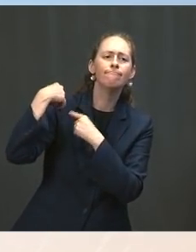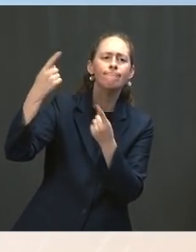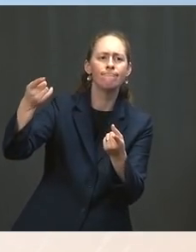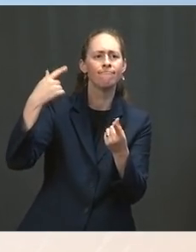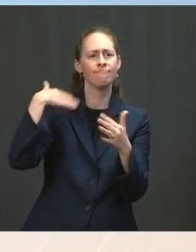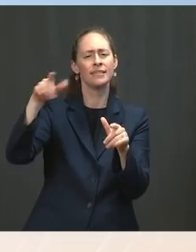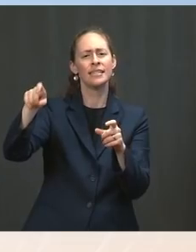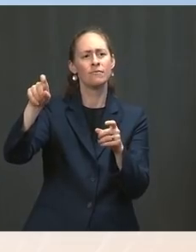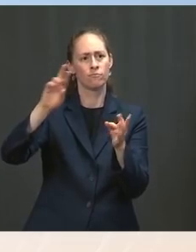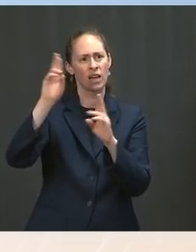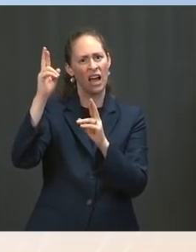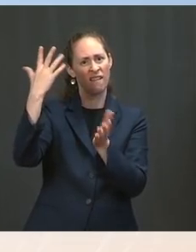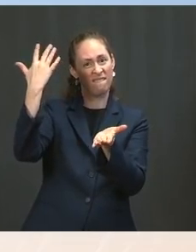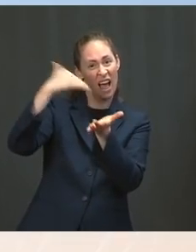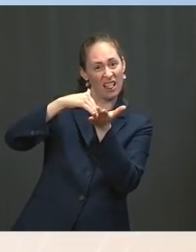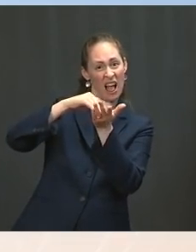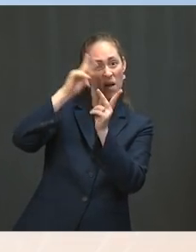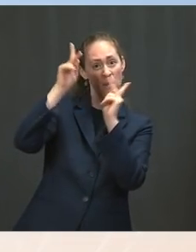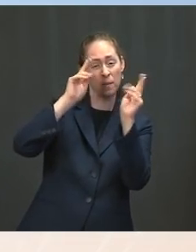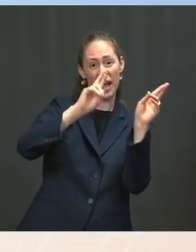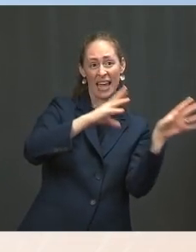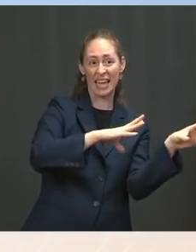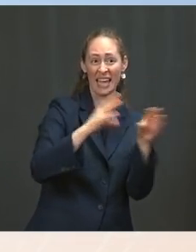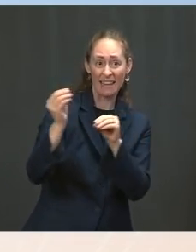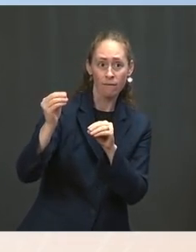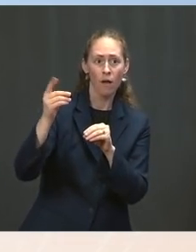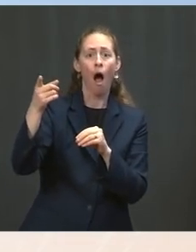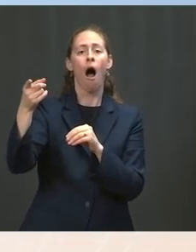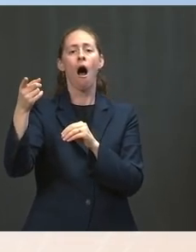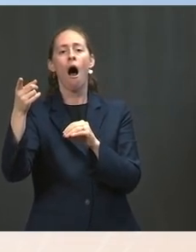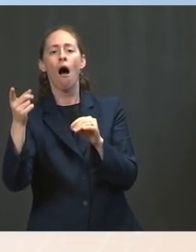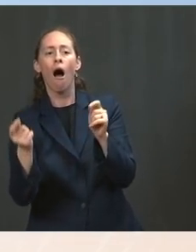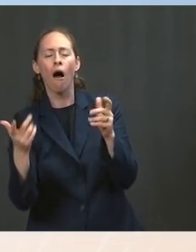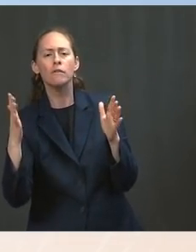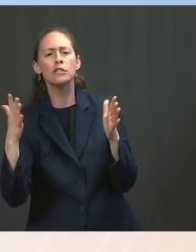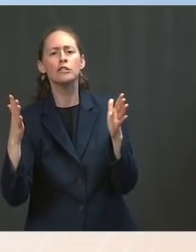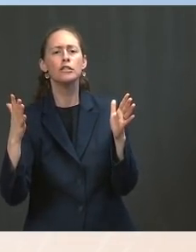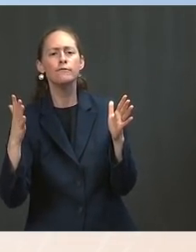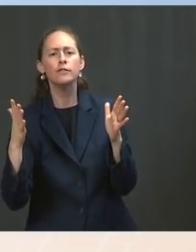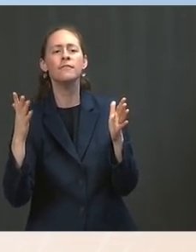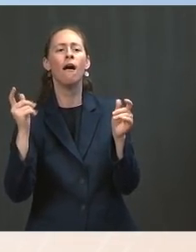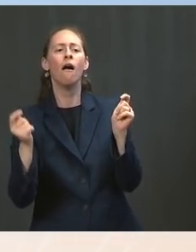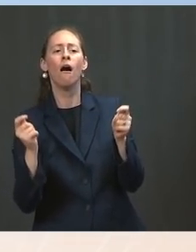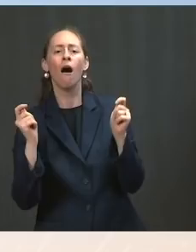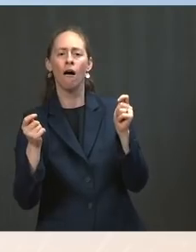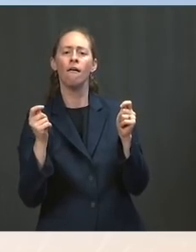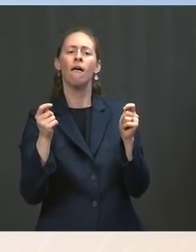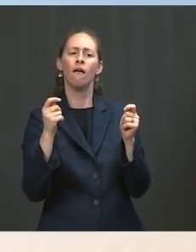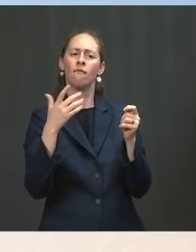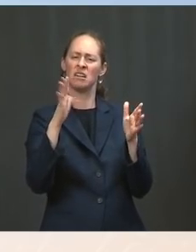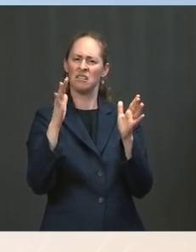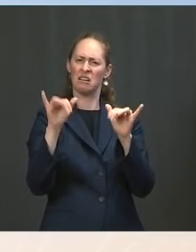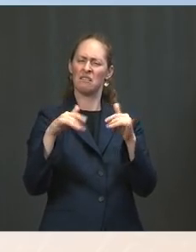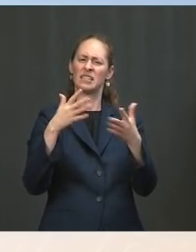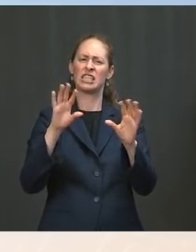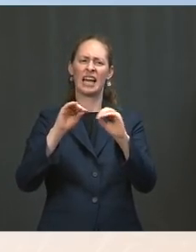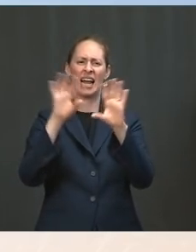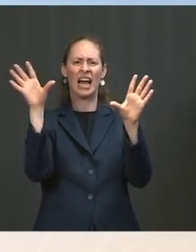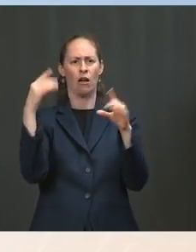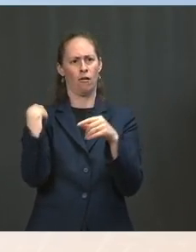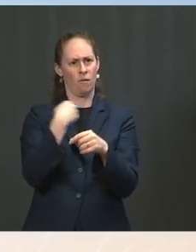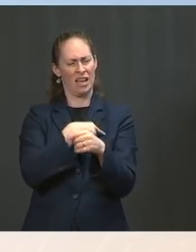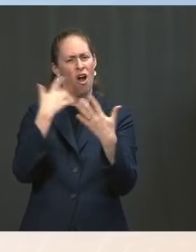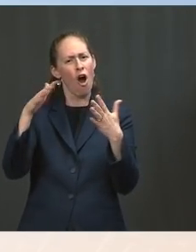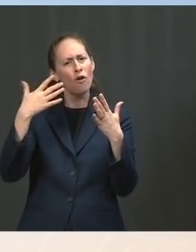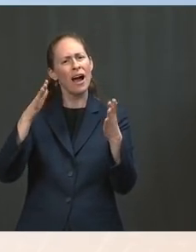10,000 cap. They adjust accordingly, and that reflects the work of painstaking diplomacy over the course of many months. Yes.